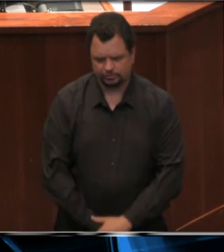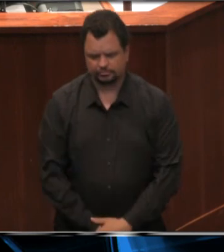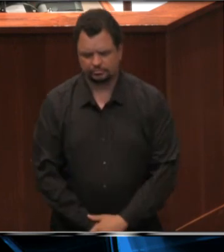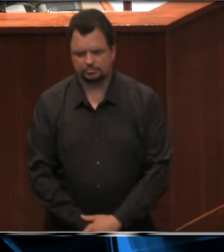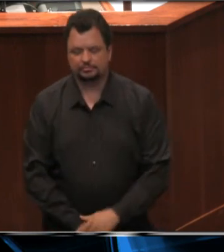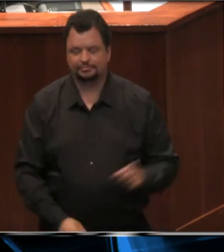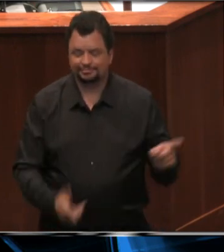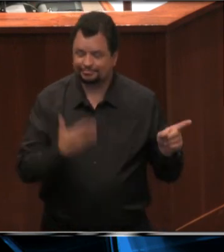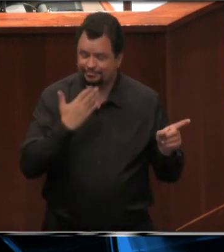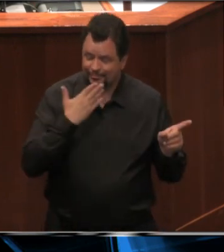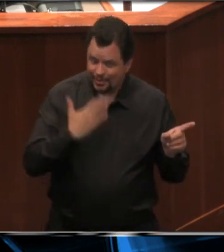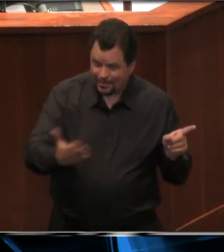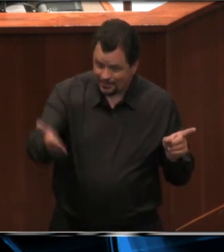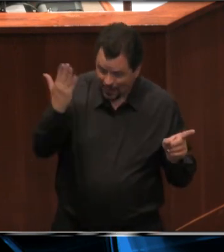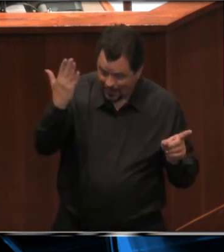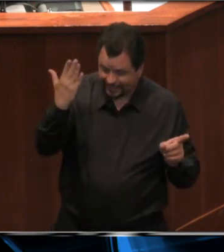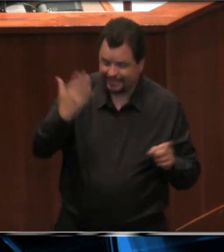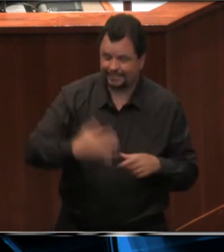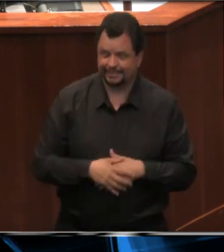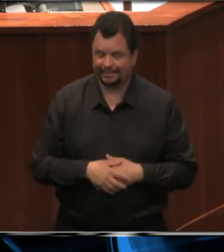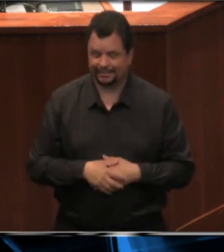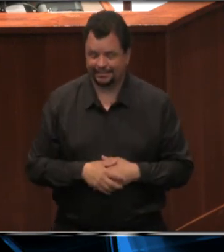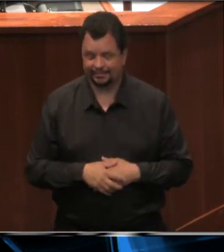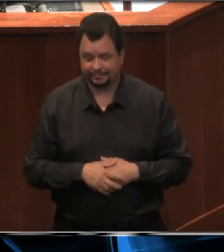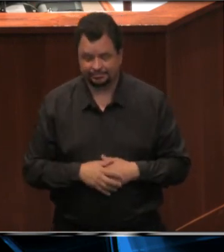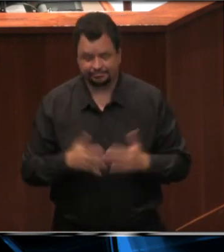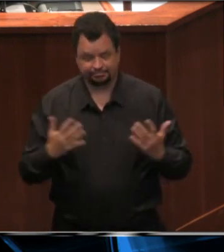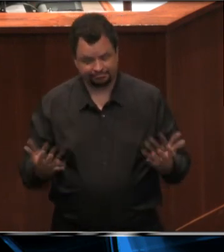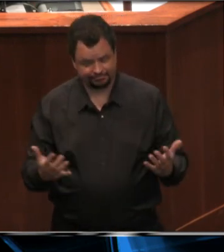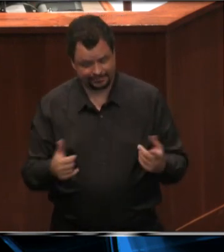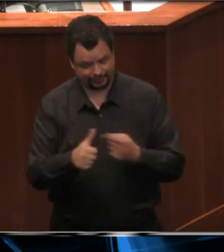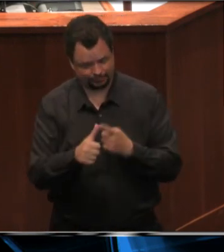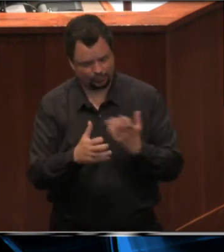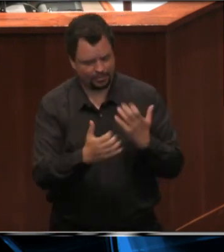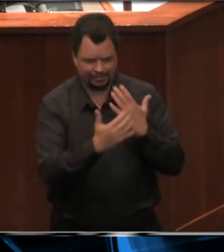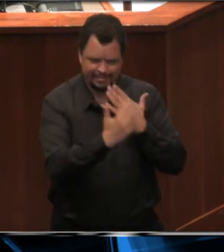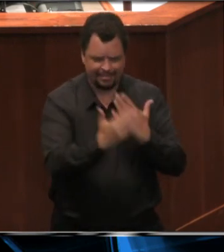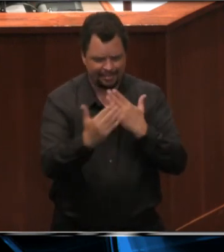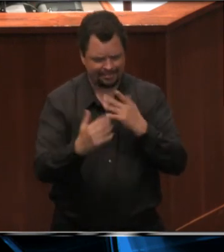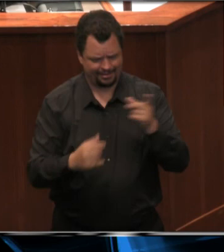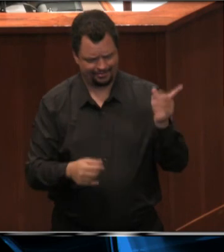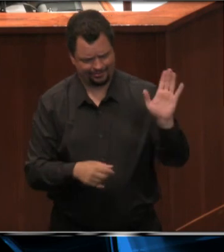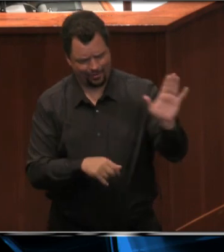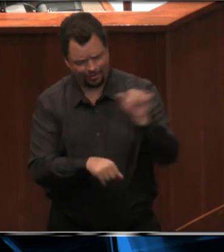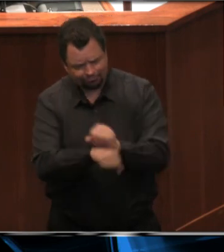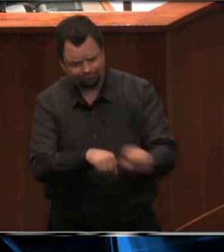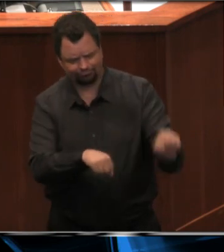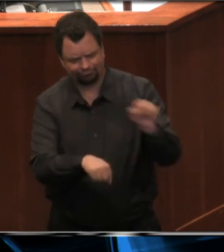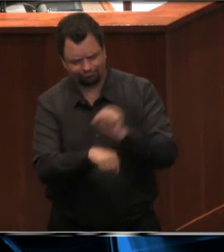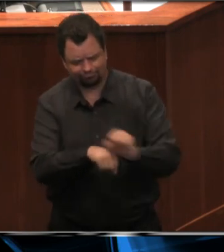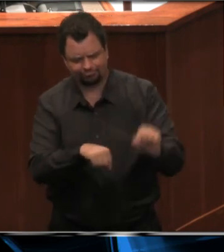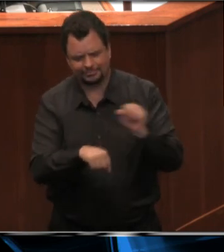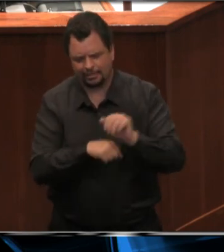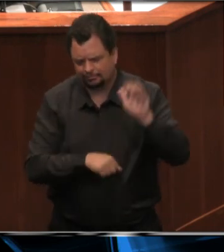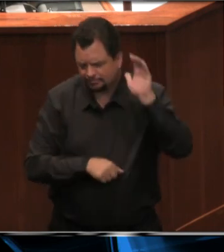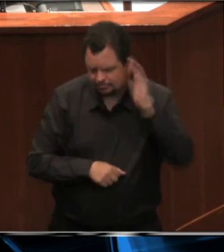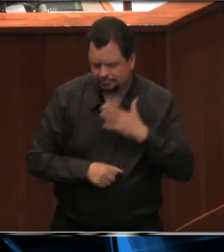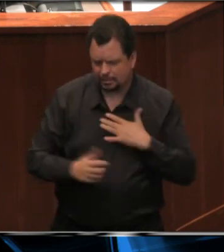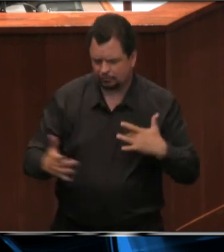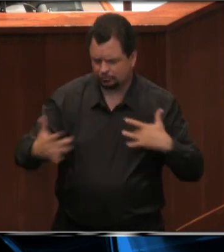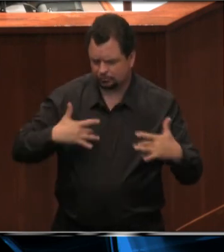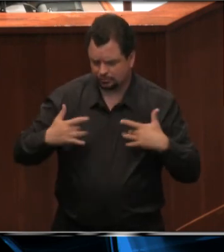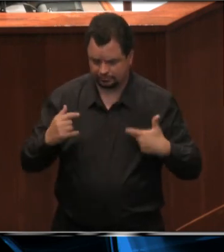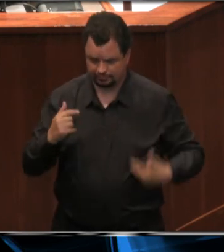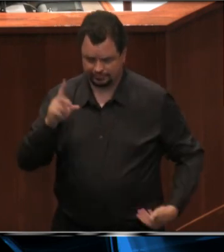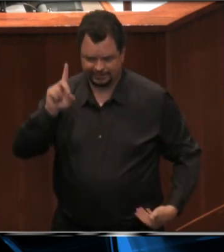Good morning. First, I wanted to thank you for the work that you do and for hearing my concerns today. My name is Diana Fricke. I am